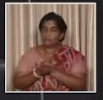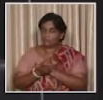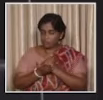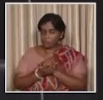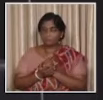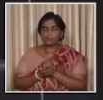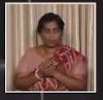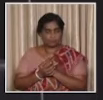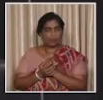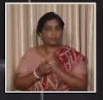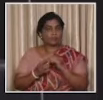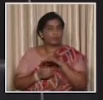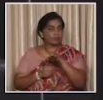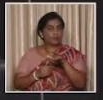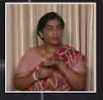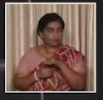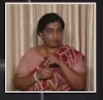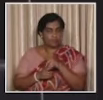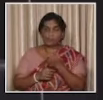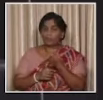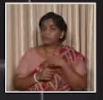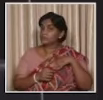community-based organizations who are running this